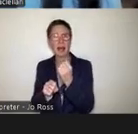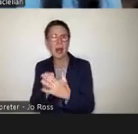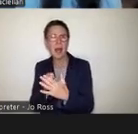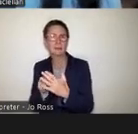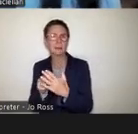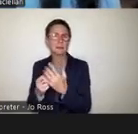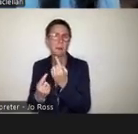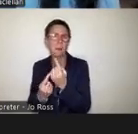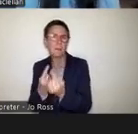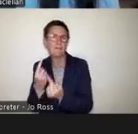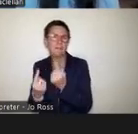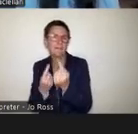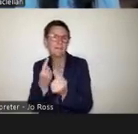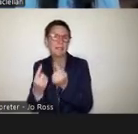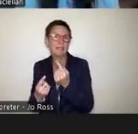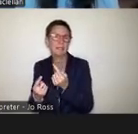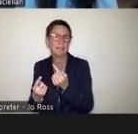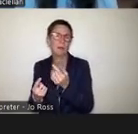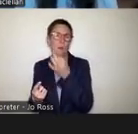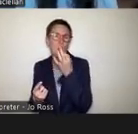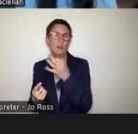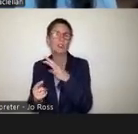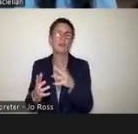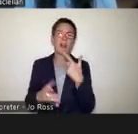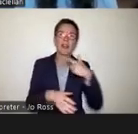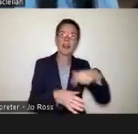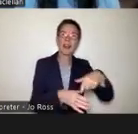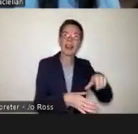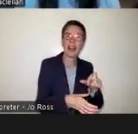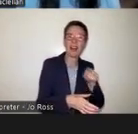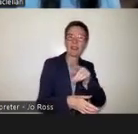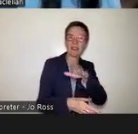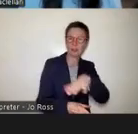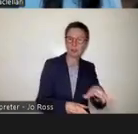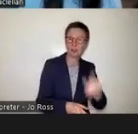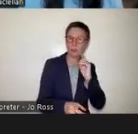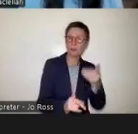fizzy drinks rather than kind of cans of pop that children would recognise.